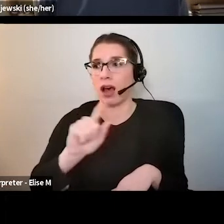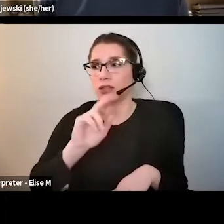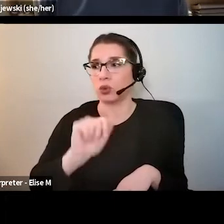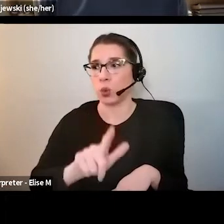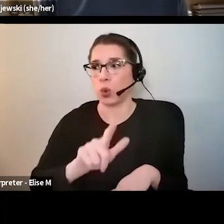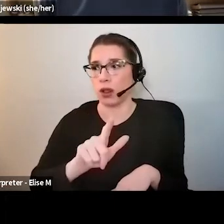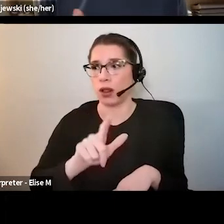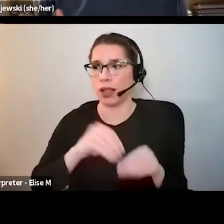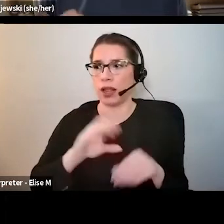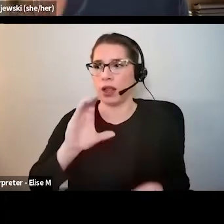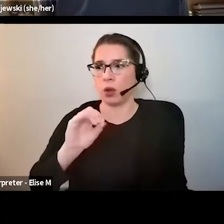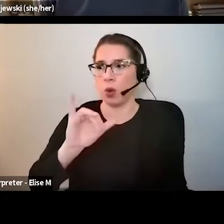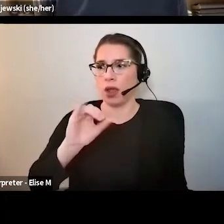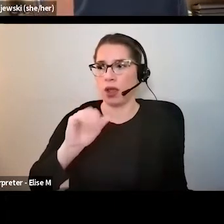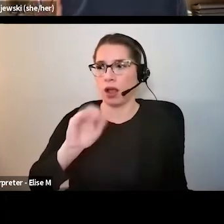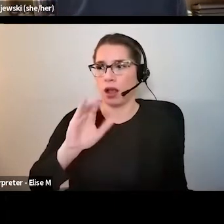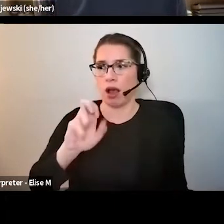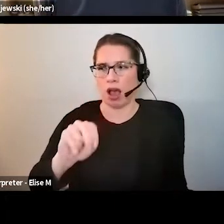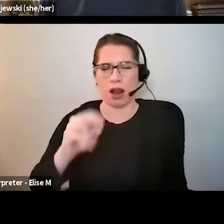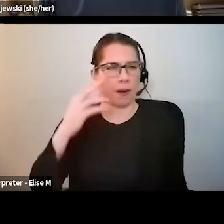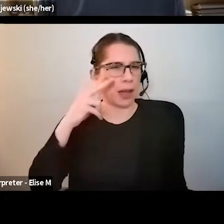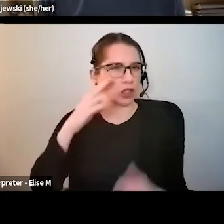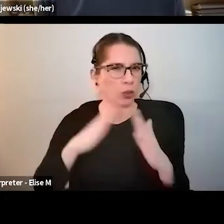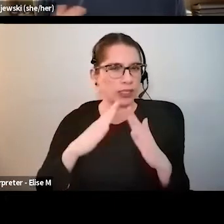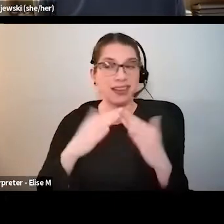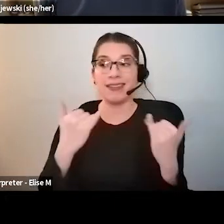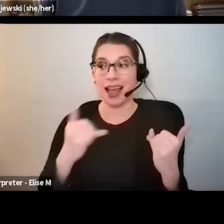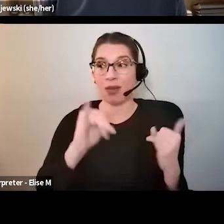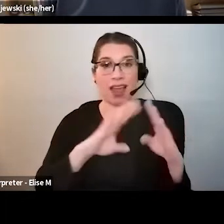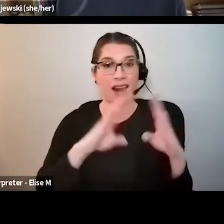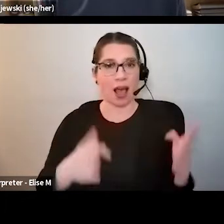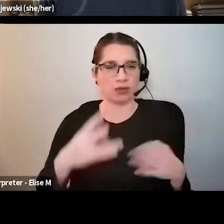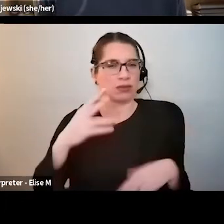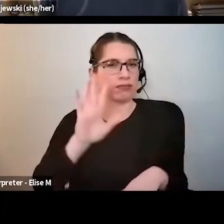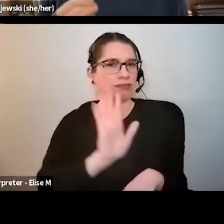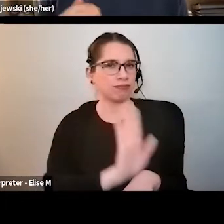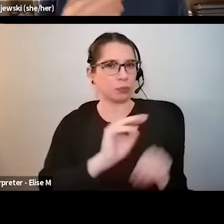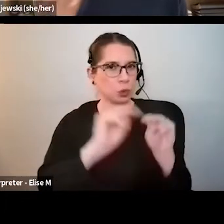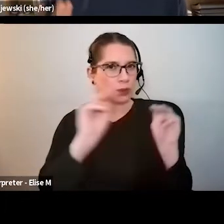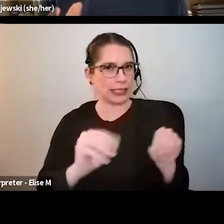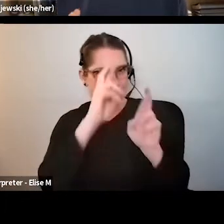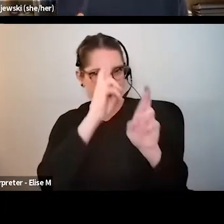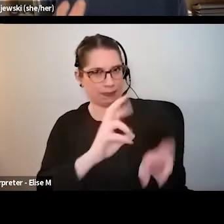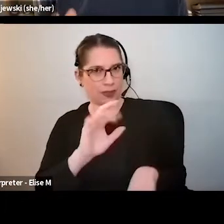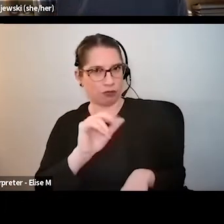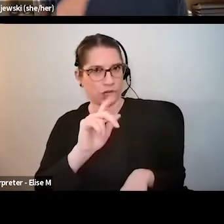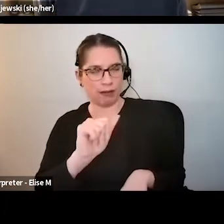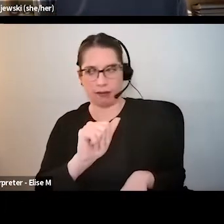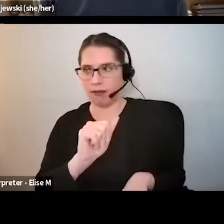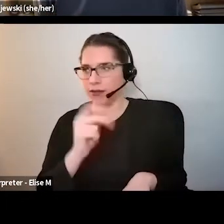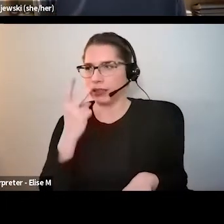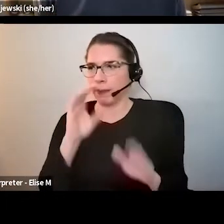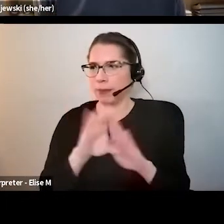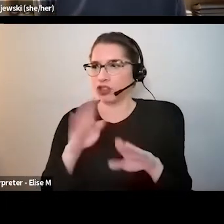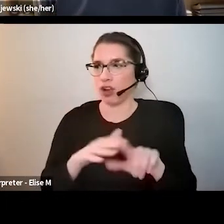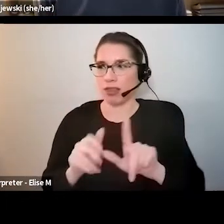Casa Azul is now the Frida Kahlo Museum, and we see a picture of it on the left, the courtyard,